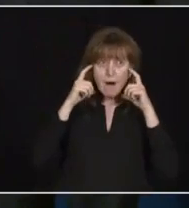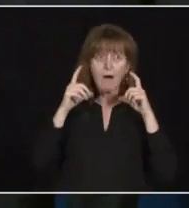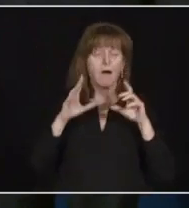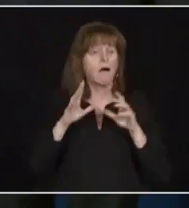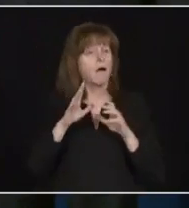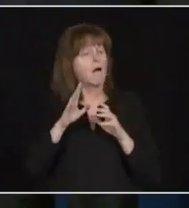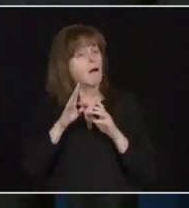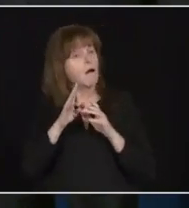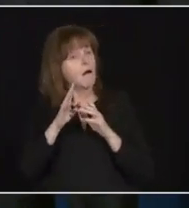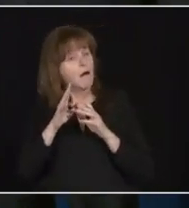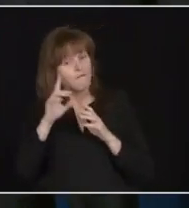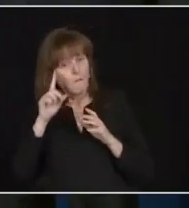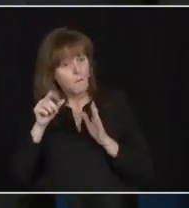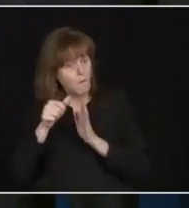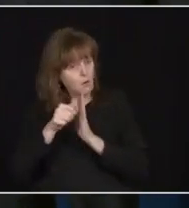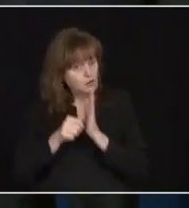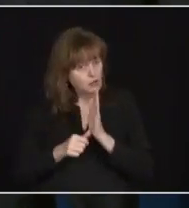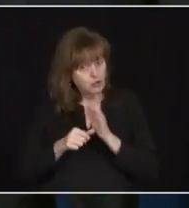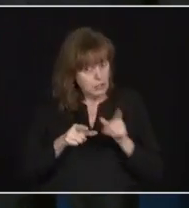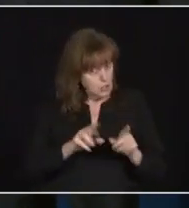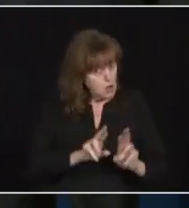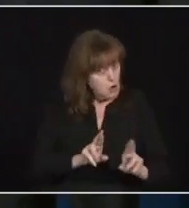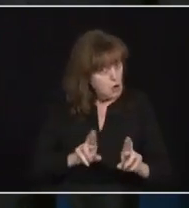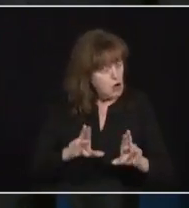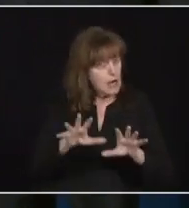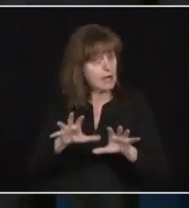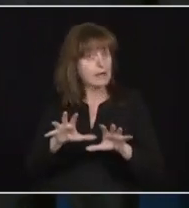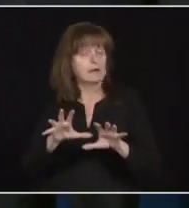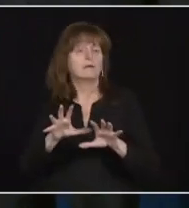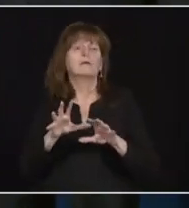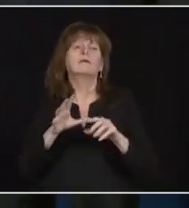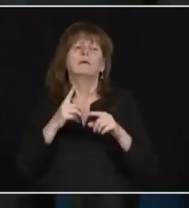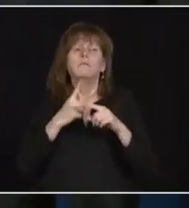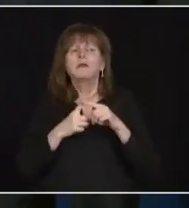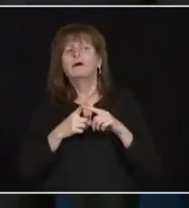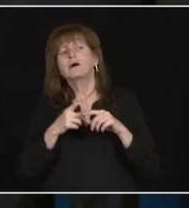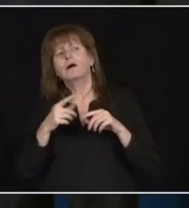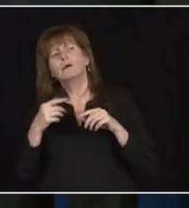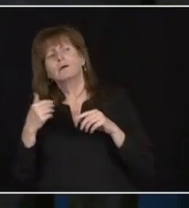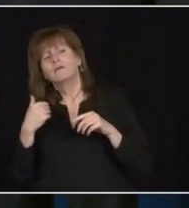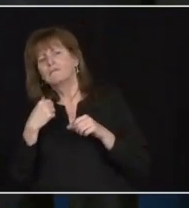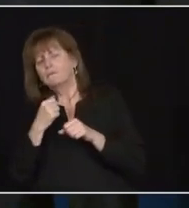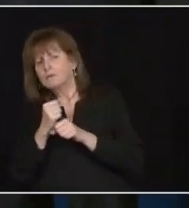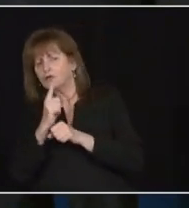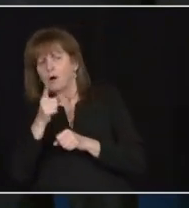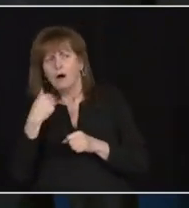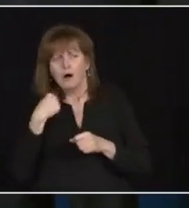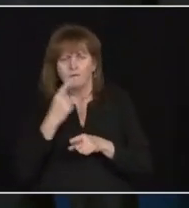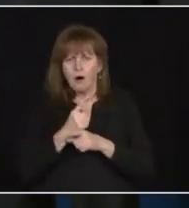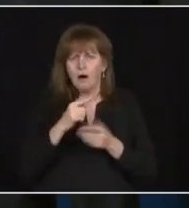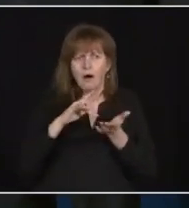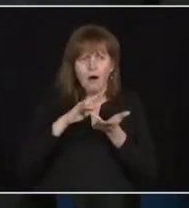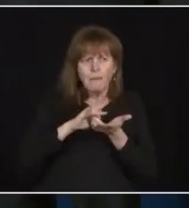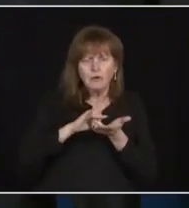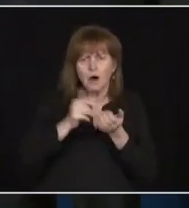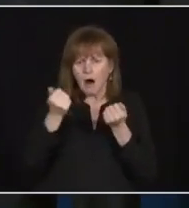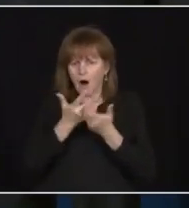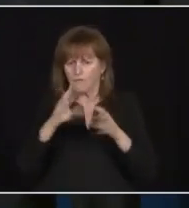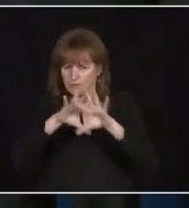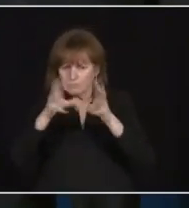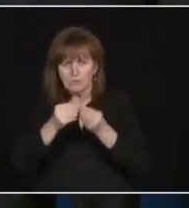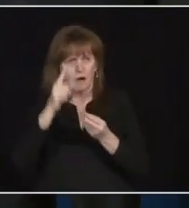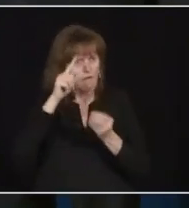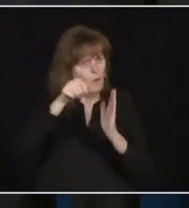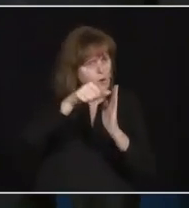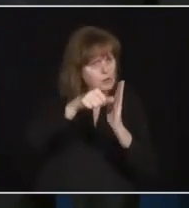surgeries, in addition to the drugs and other medications they need in order to be able to conduct the surgeries. So that is one of the